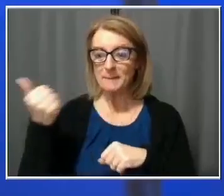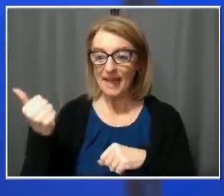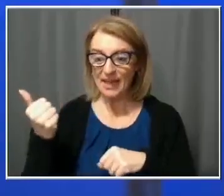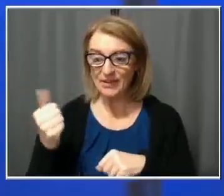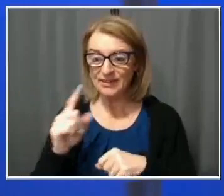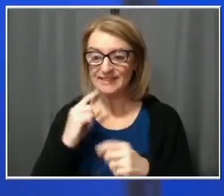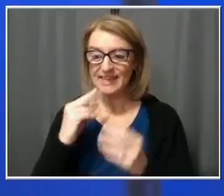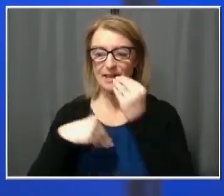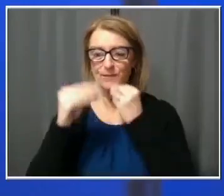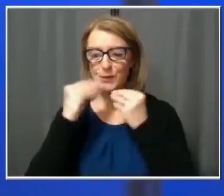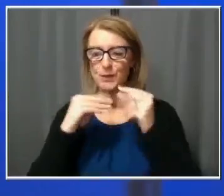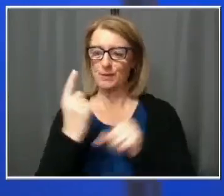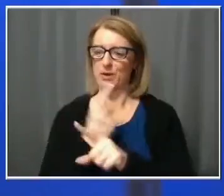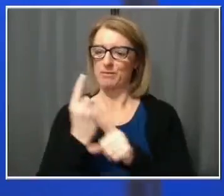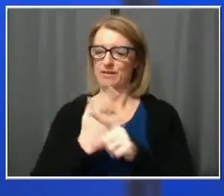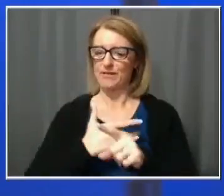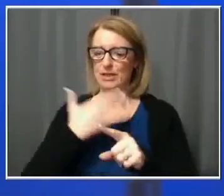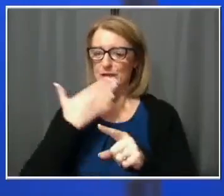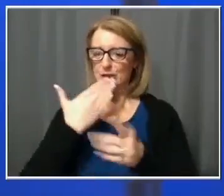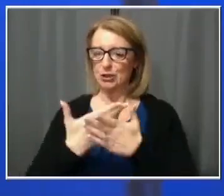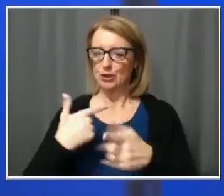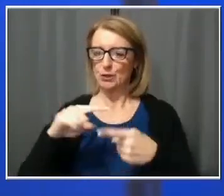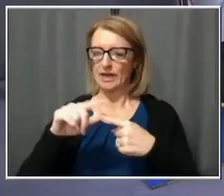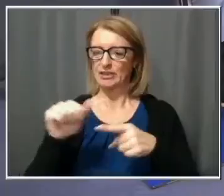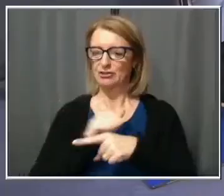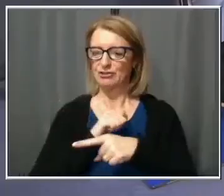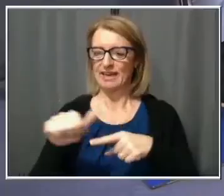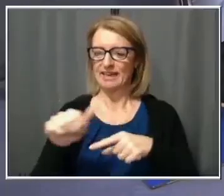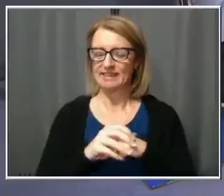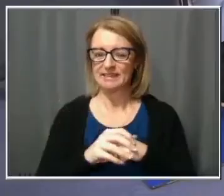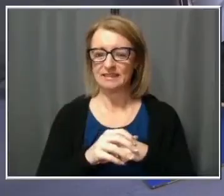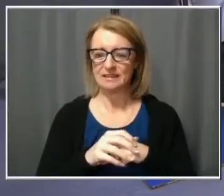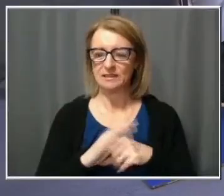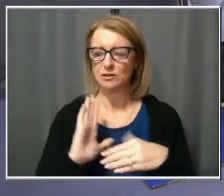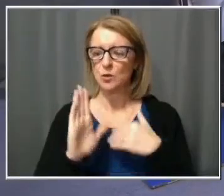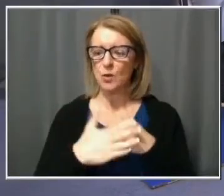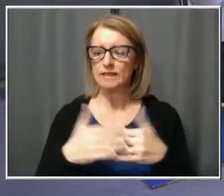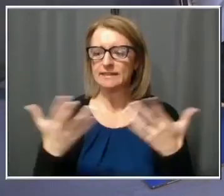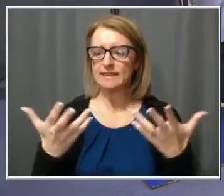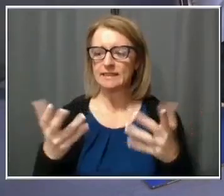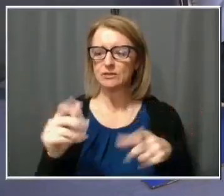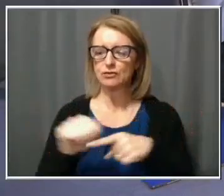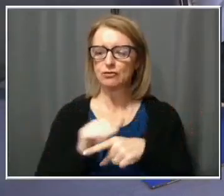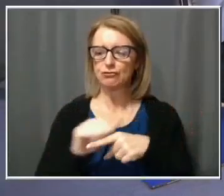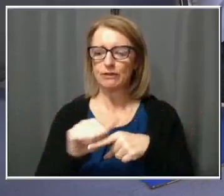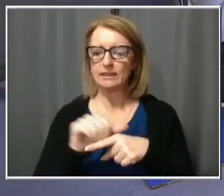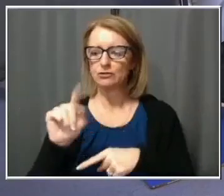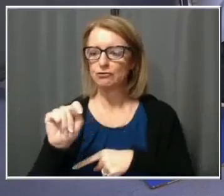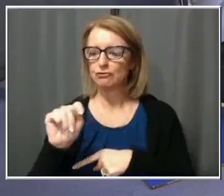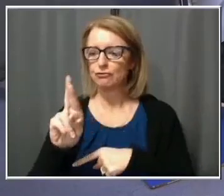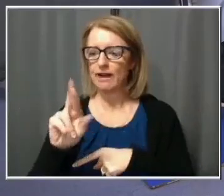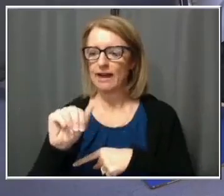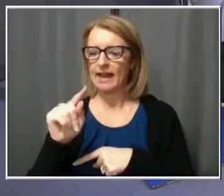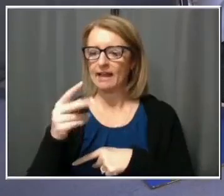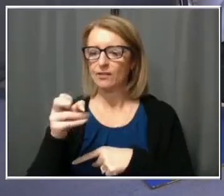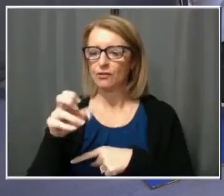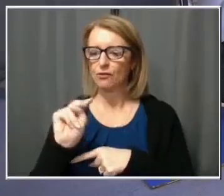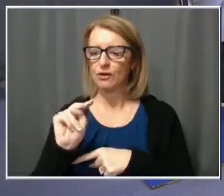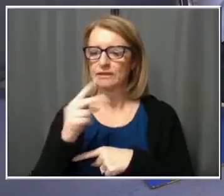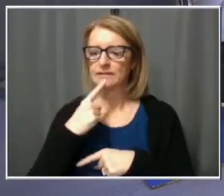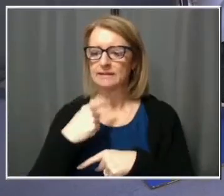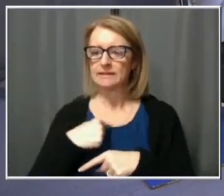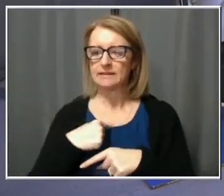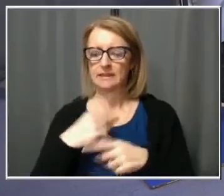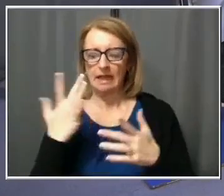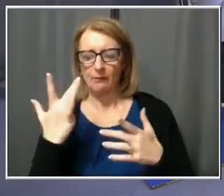fueling properly, so I actually feel good when I train. So then what's next? You're training for a triathlon, and tell us what that's like. This is why I don't do triathlons.